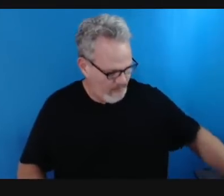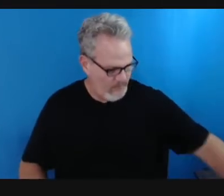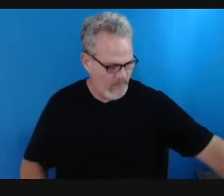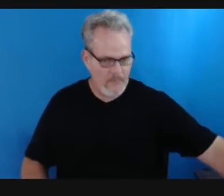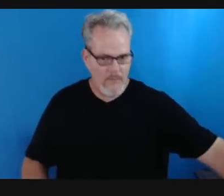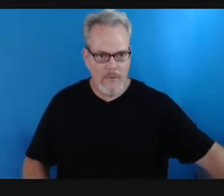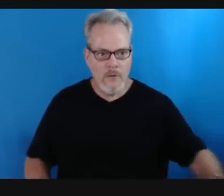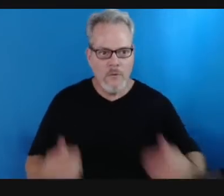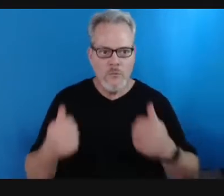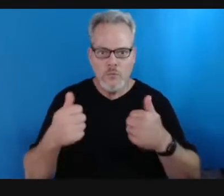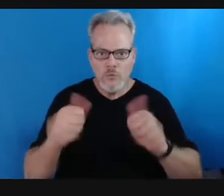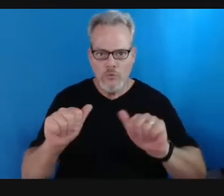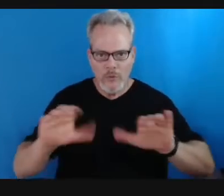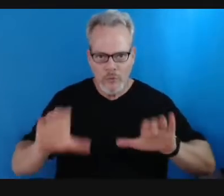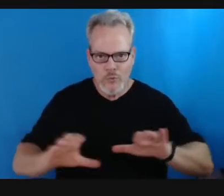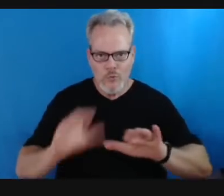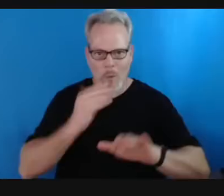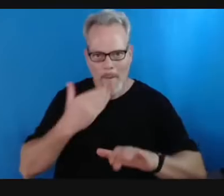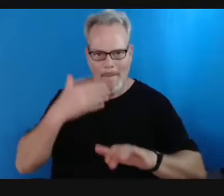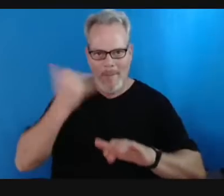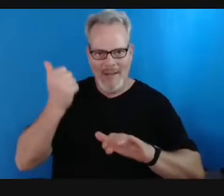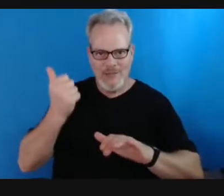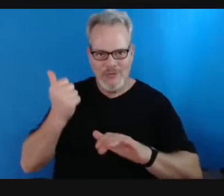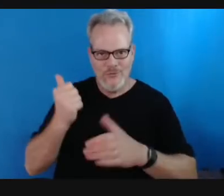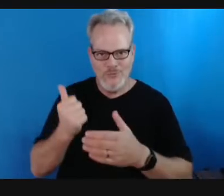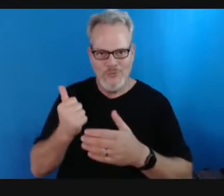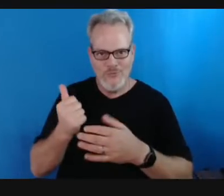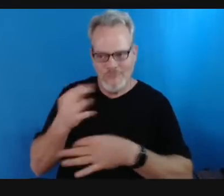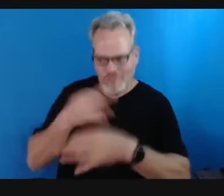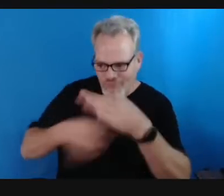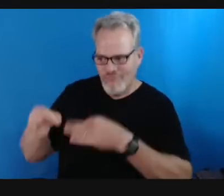is away at a different engagement presently.